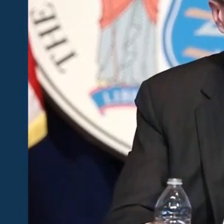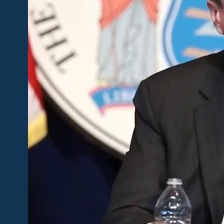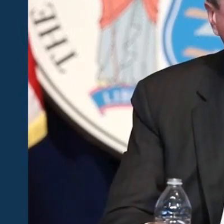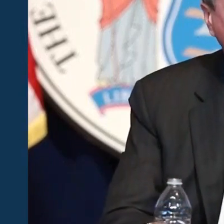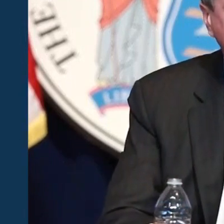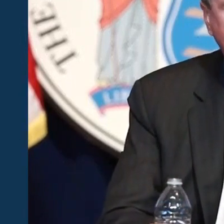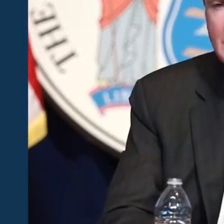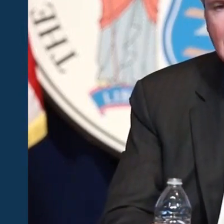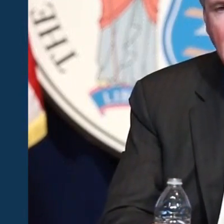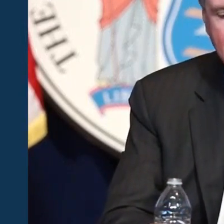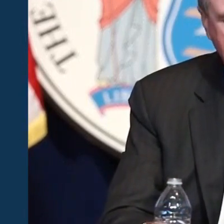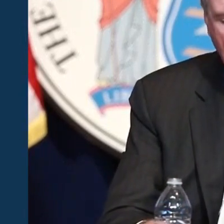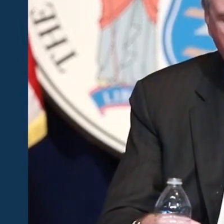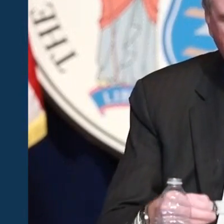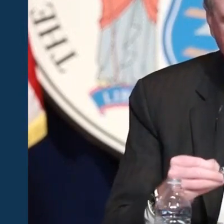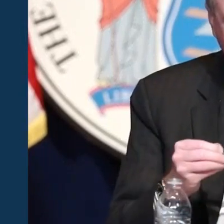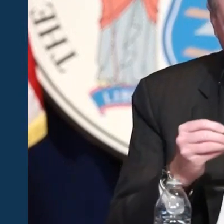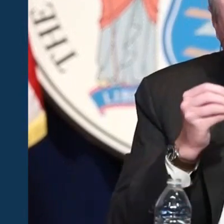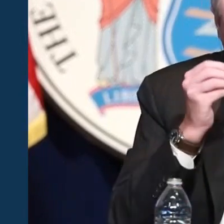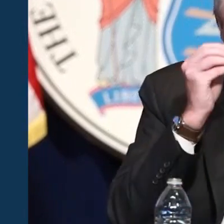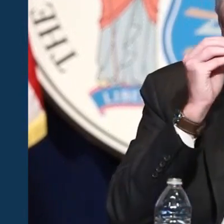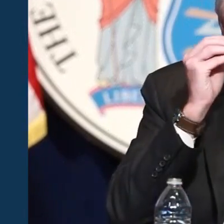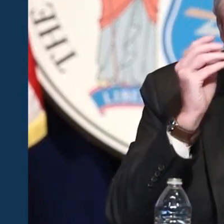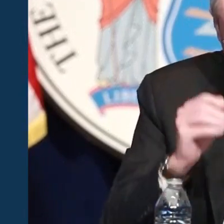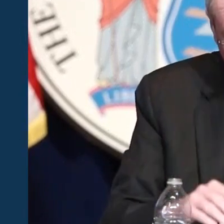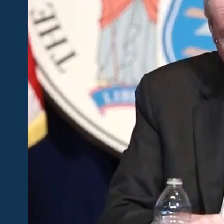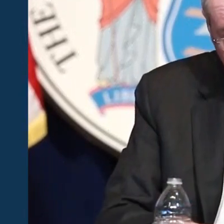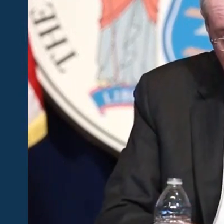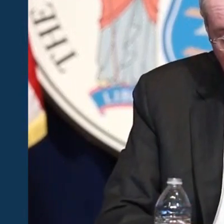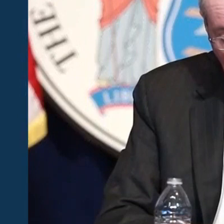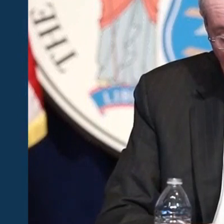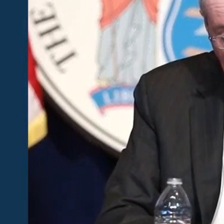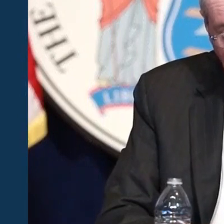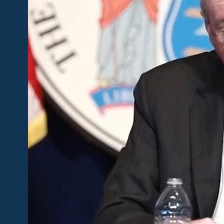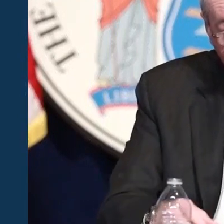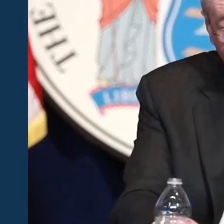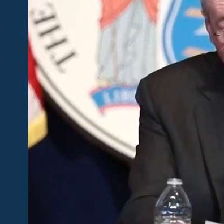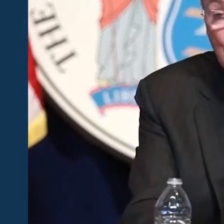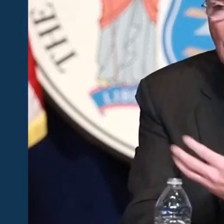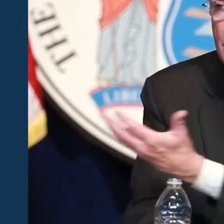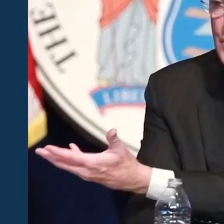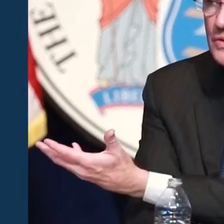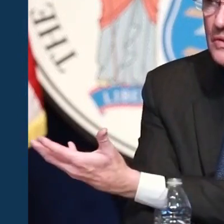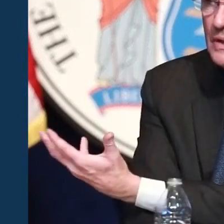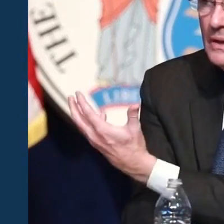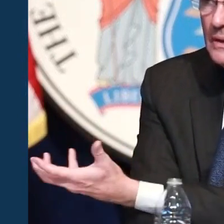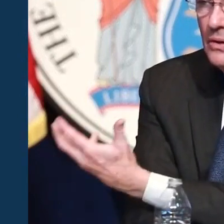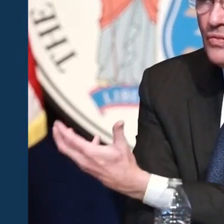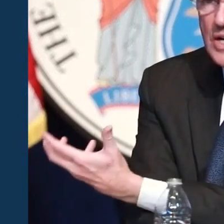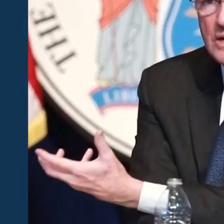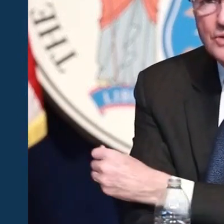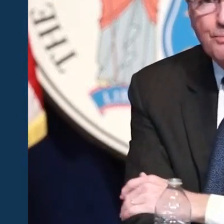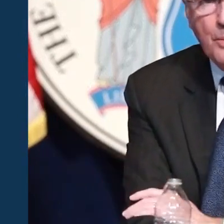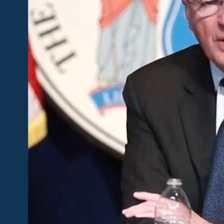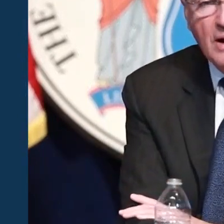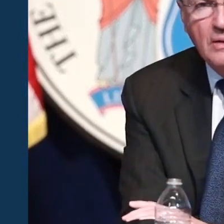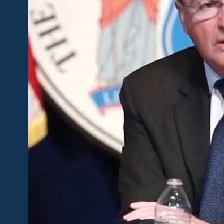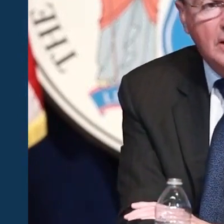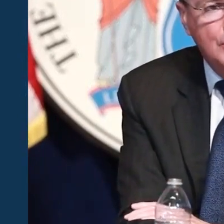thick of it, folks. We cannot take our foot off the gas. Now, our efforts, I mentioned over here,